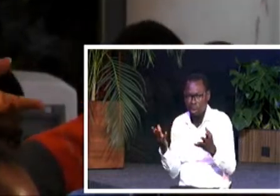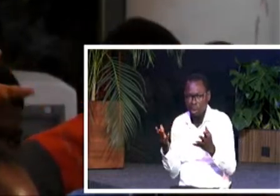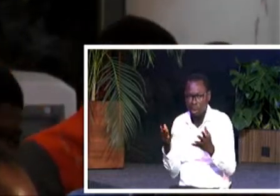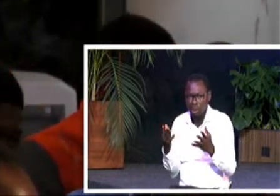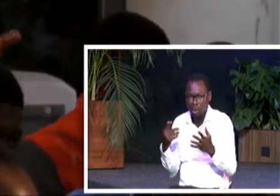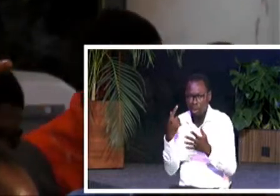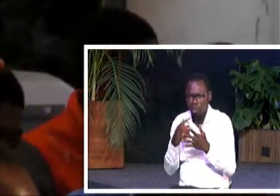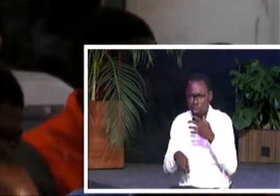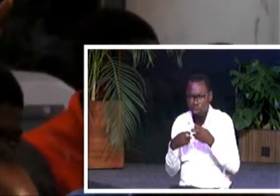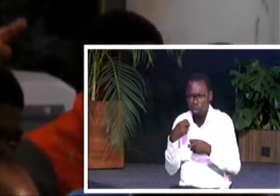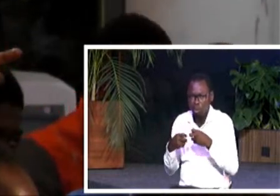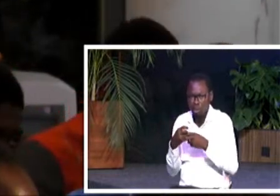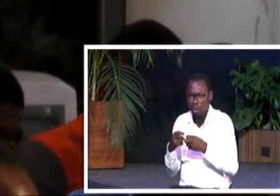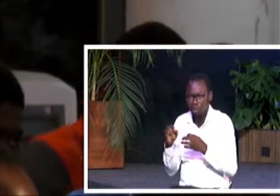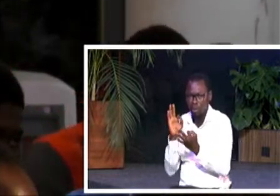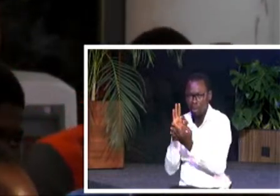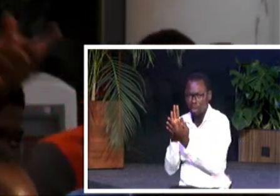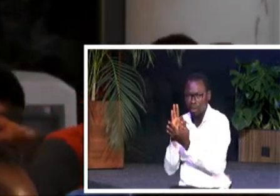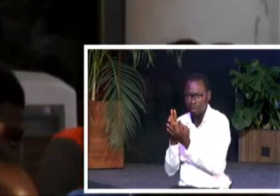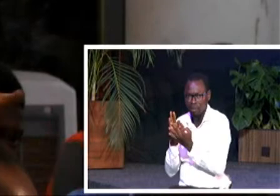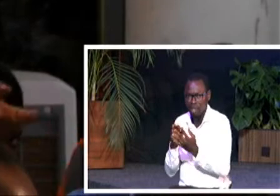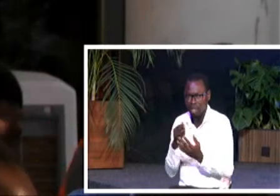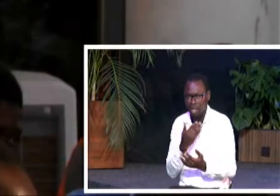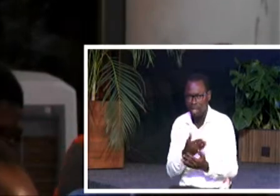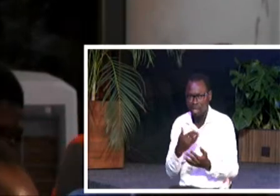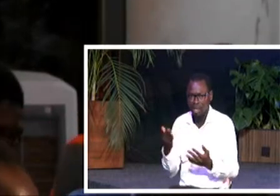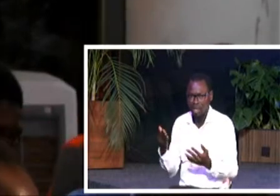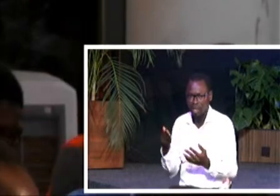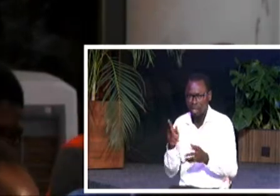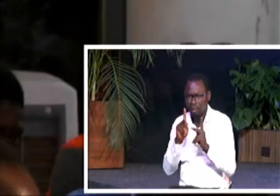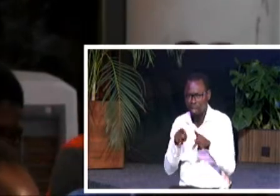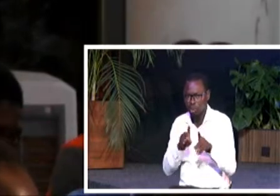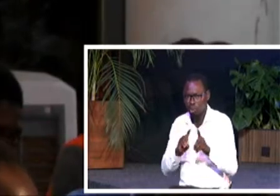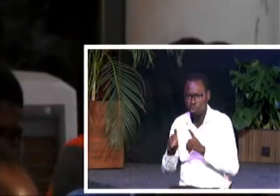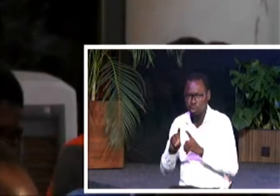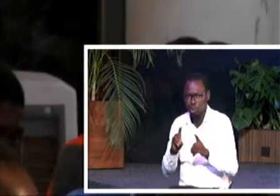face, and then things one should do to stay relevant?